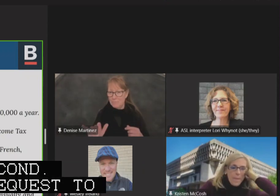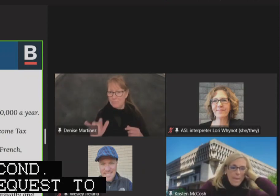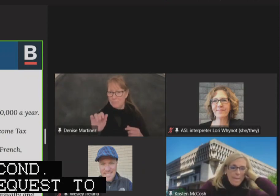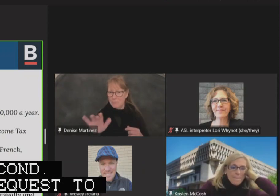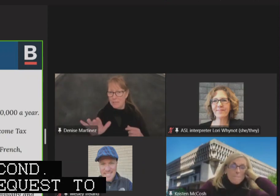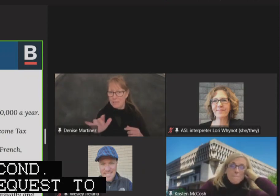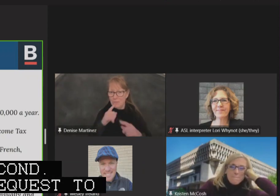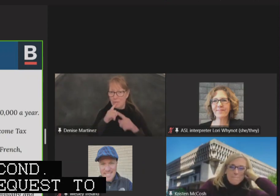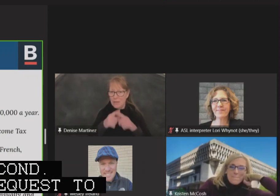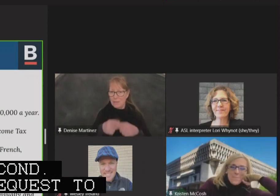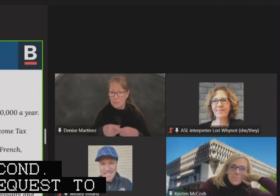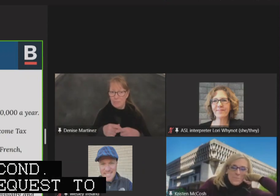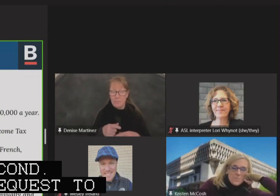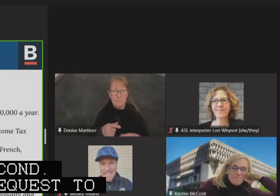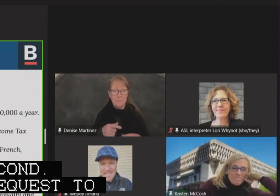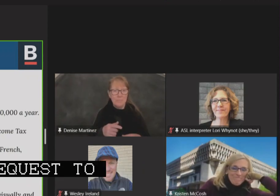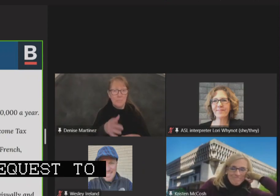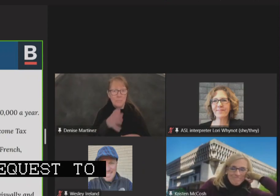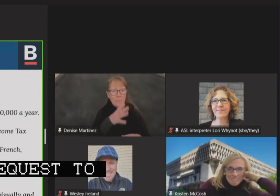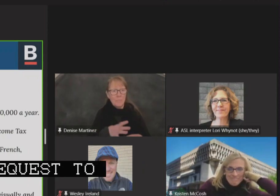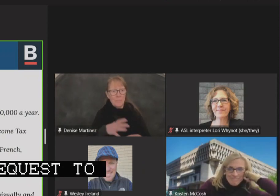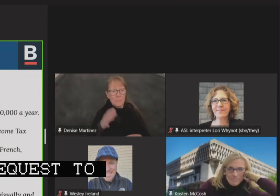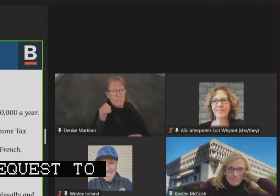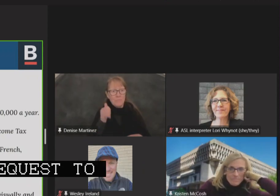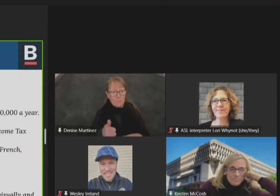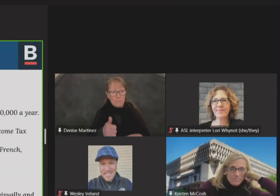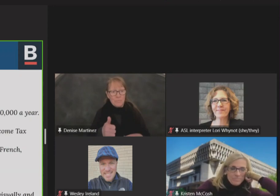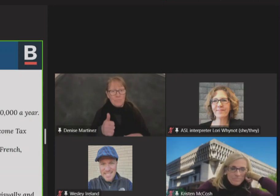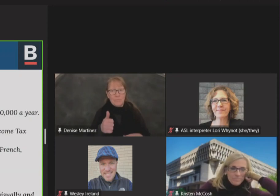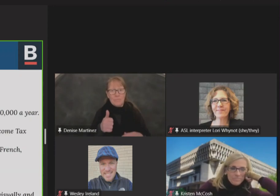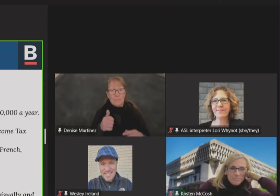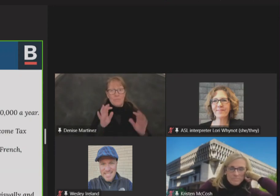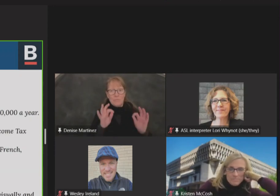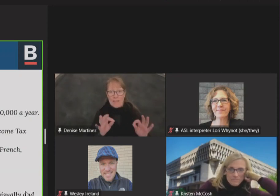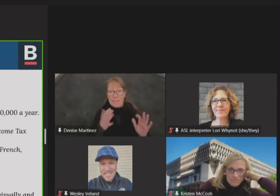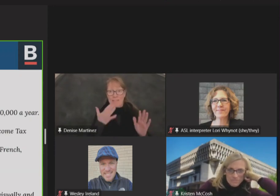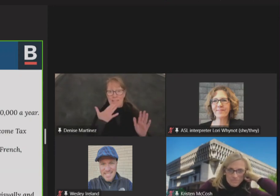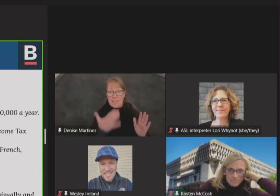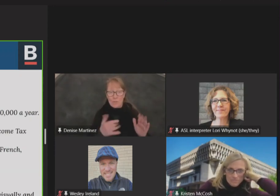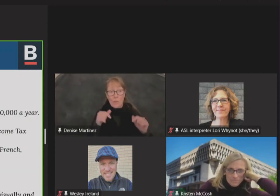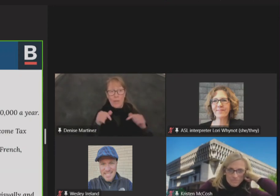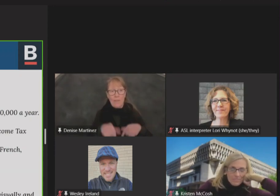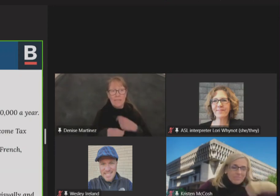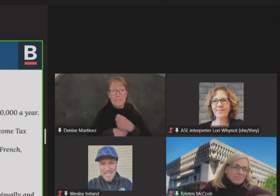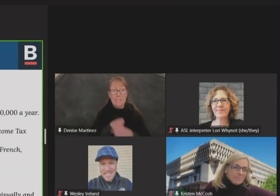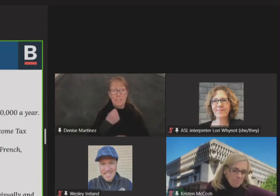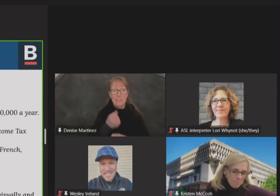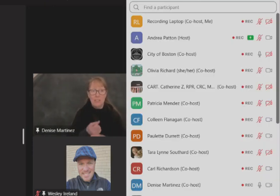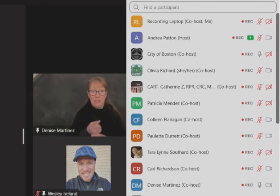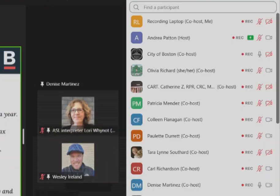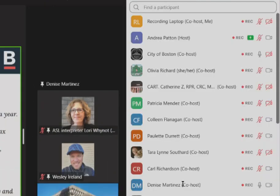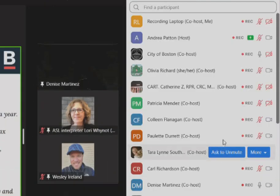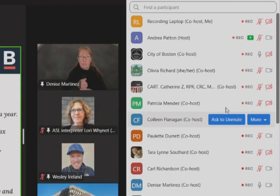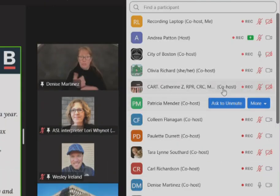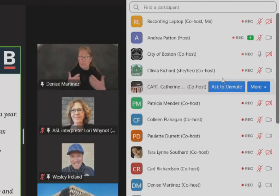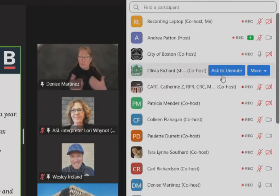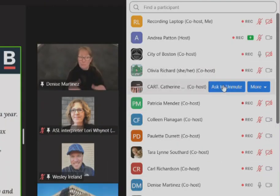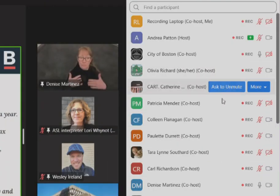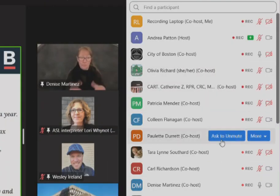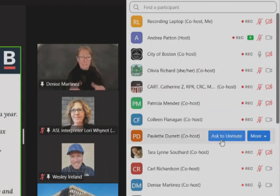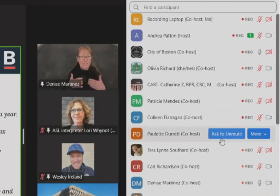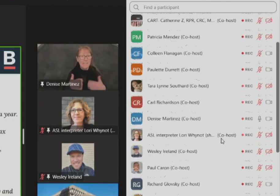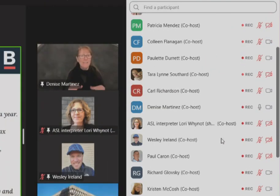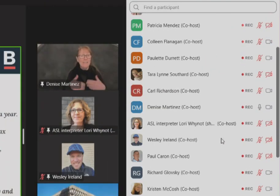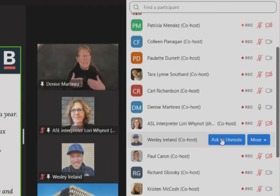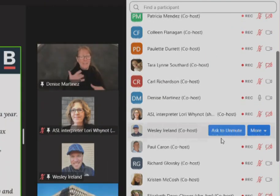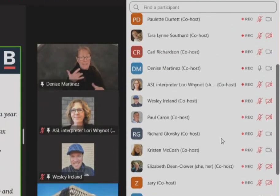Okay, great, thank you. Yes, this year is pretty exciting